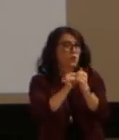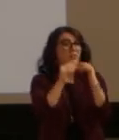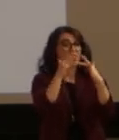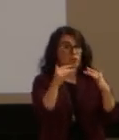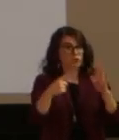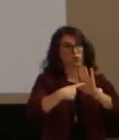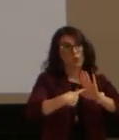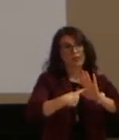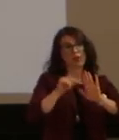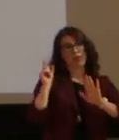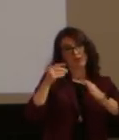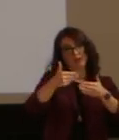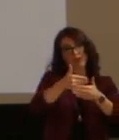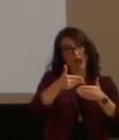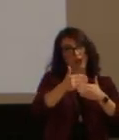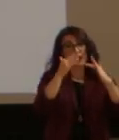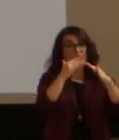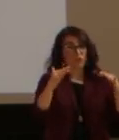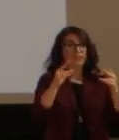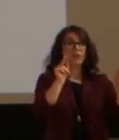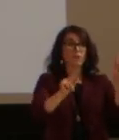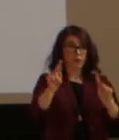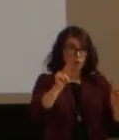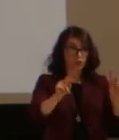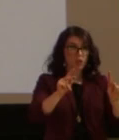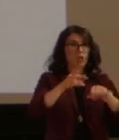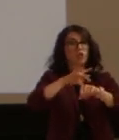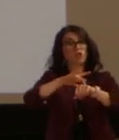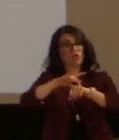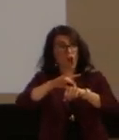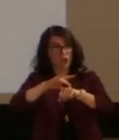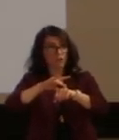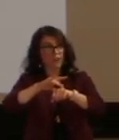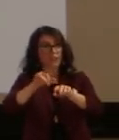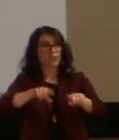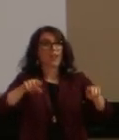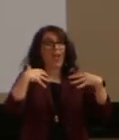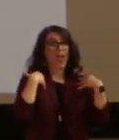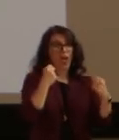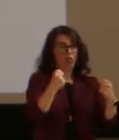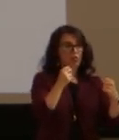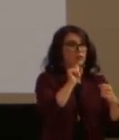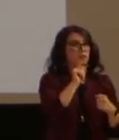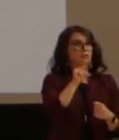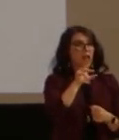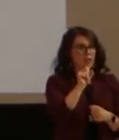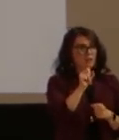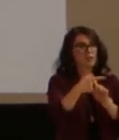slide. The diversity of people, geography, health status, and data types.